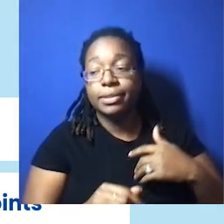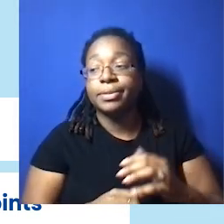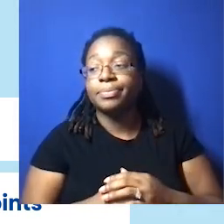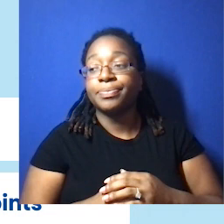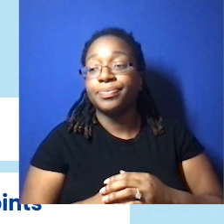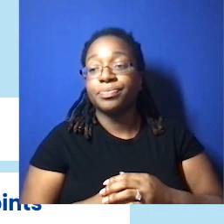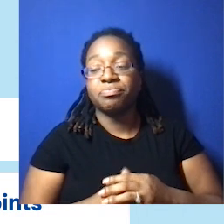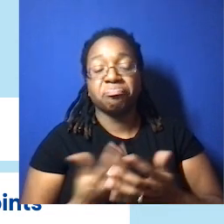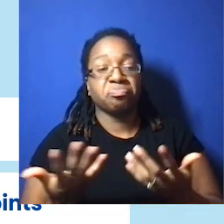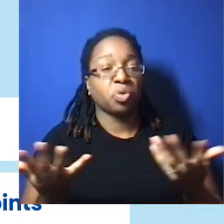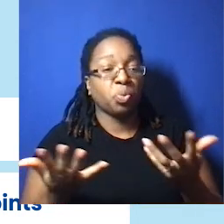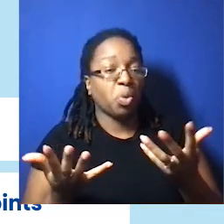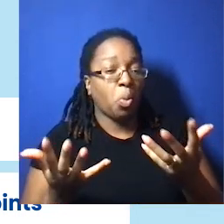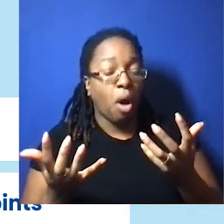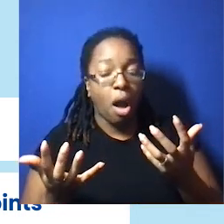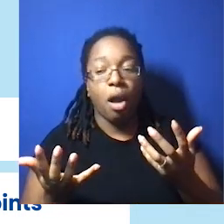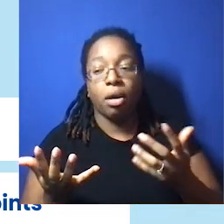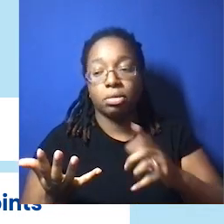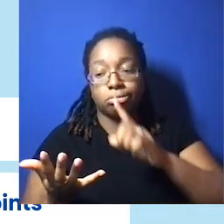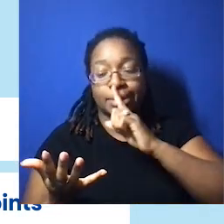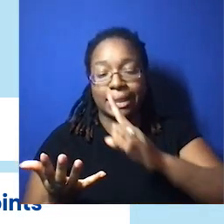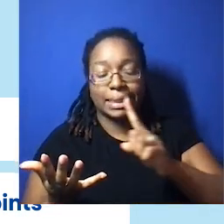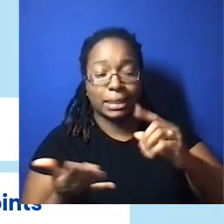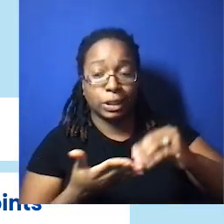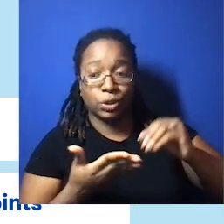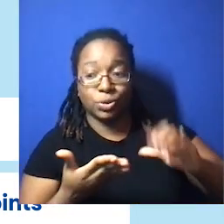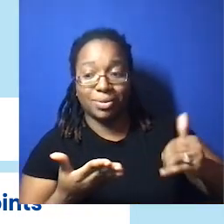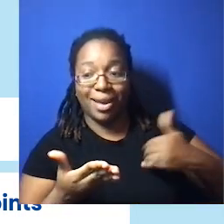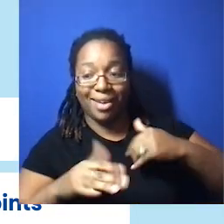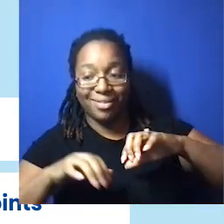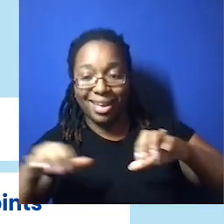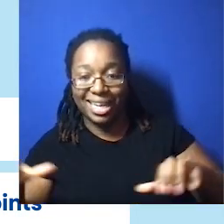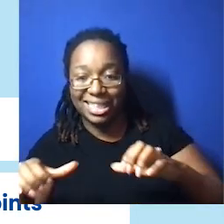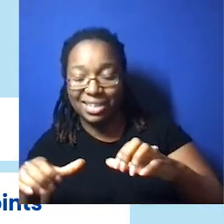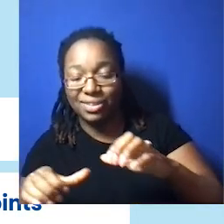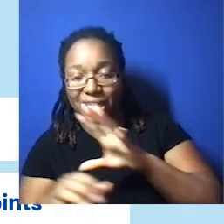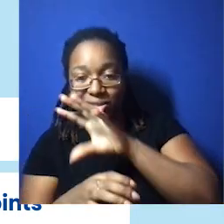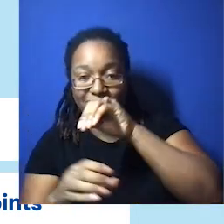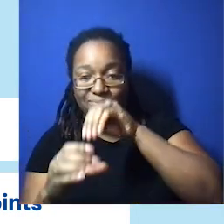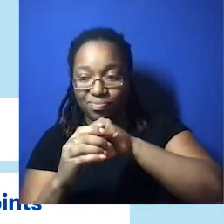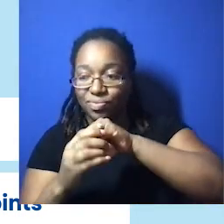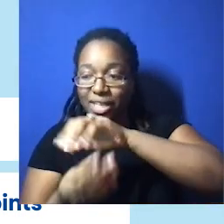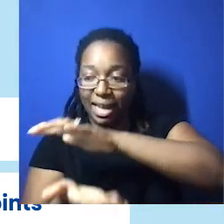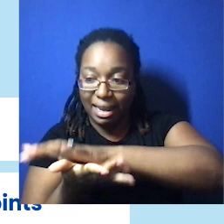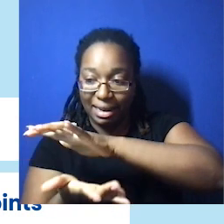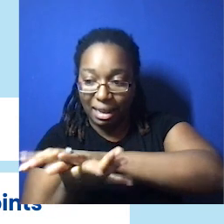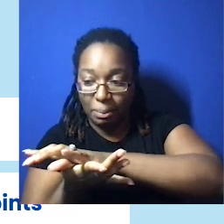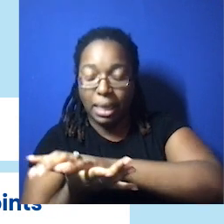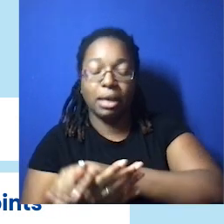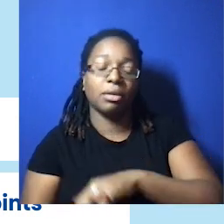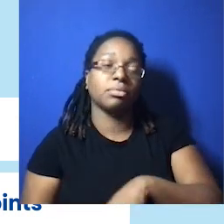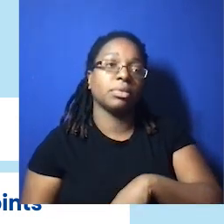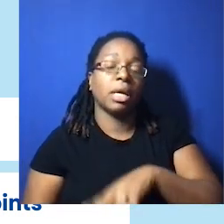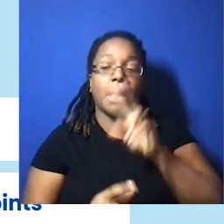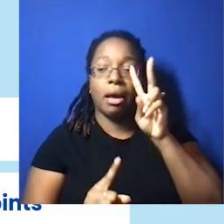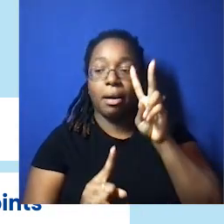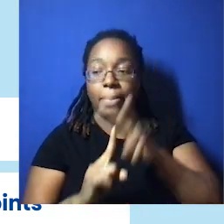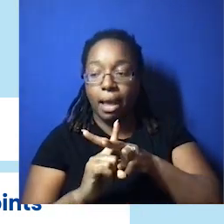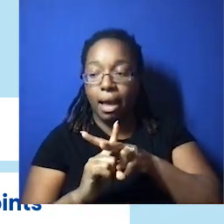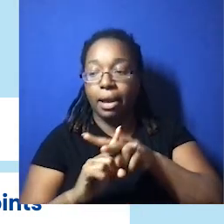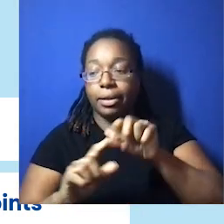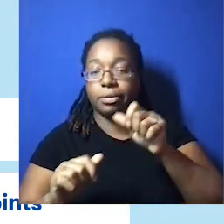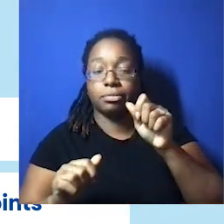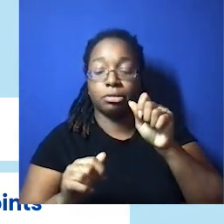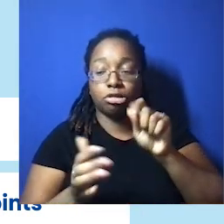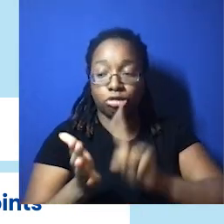all we're looking for, or what we're looking for, is that the student has activities in academic, applied research,